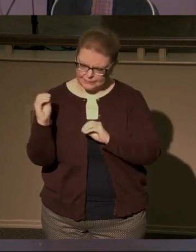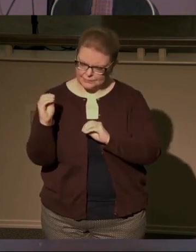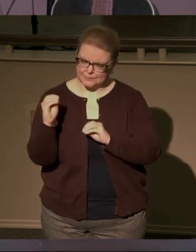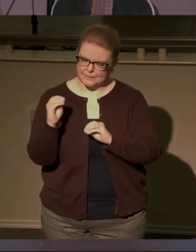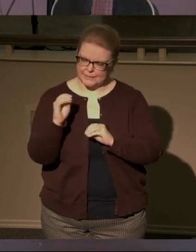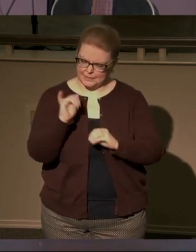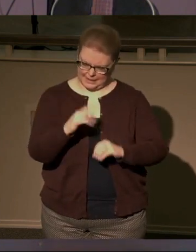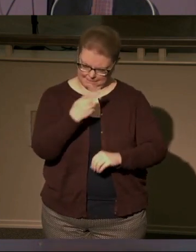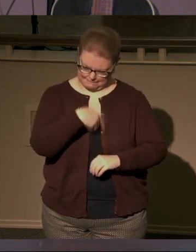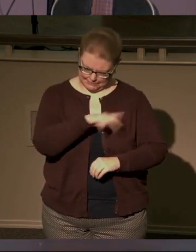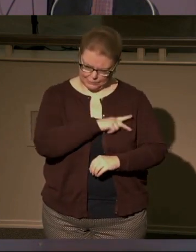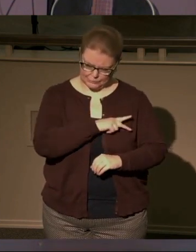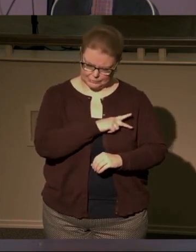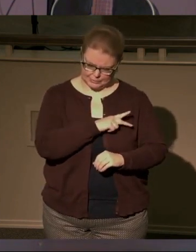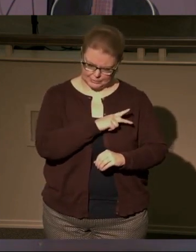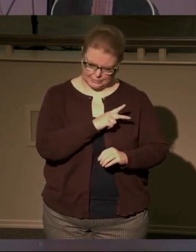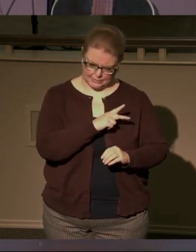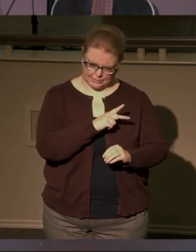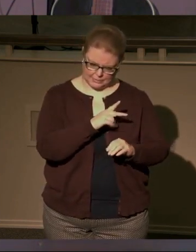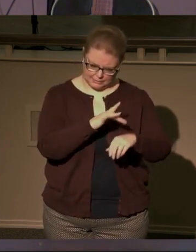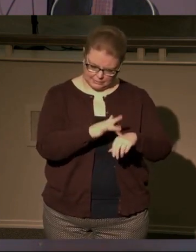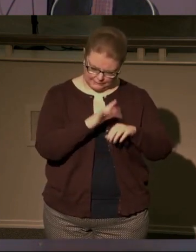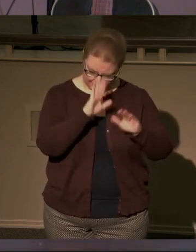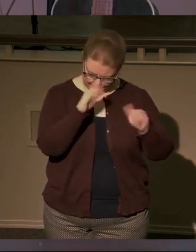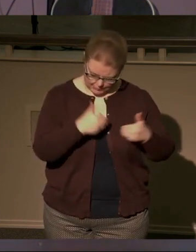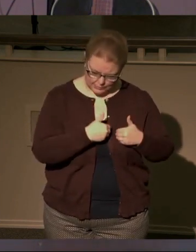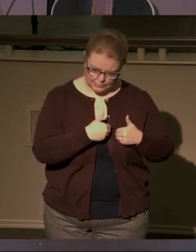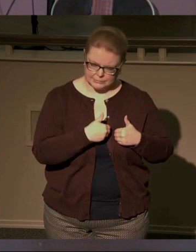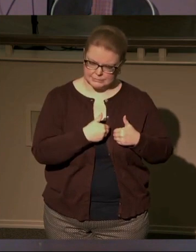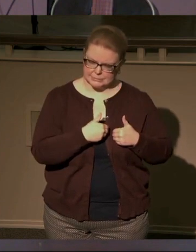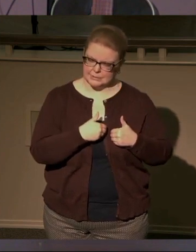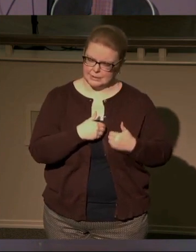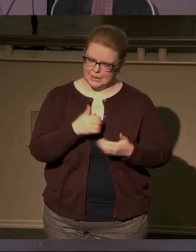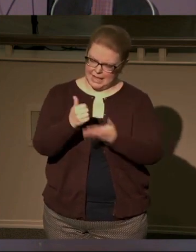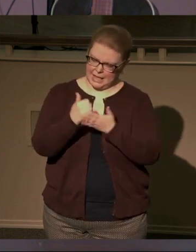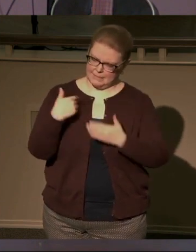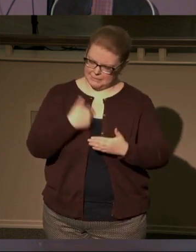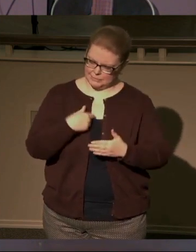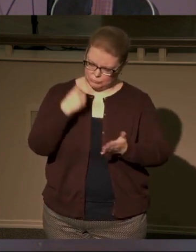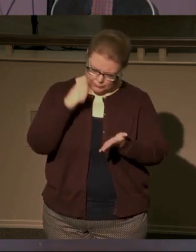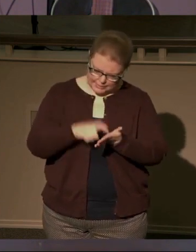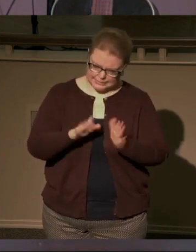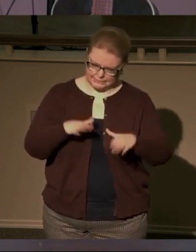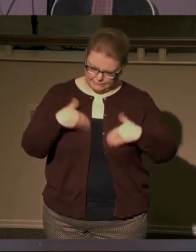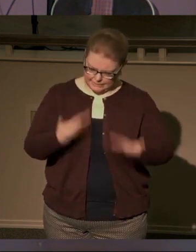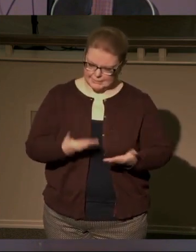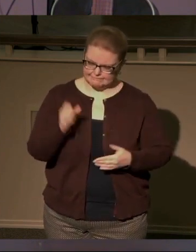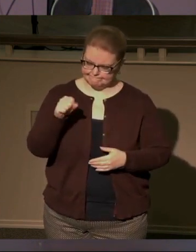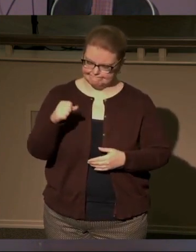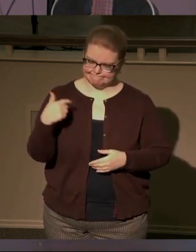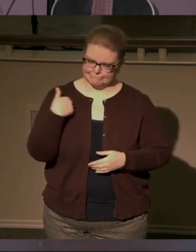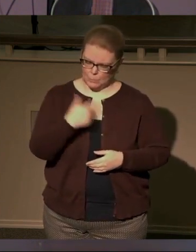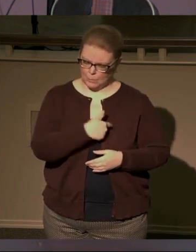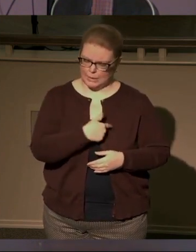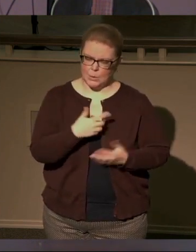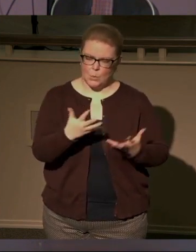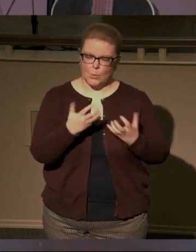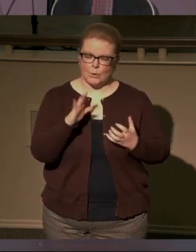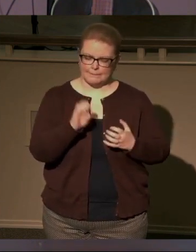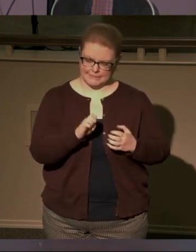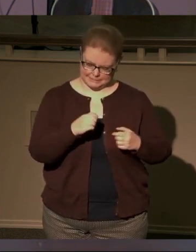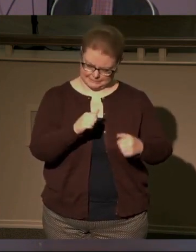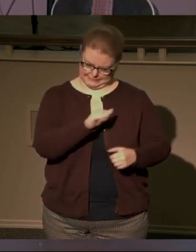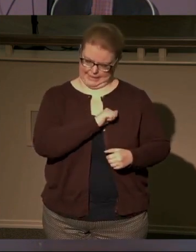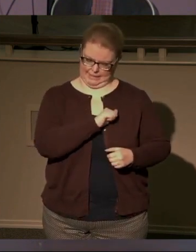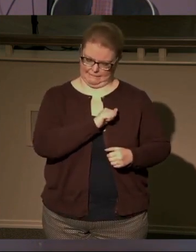we confess first that that is our sin of self-idolatry. We have desperately desired to be